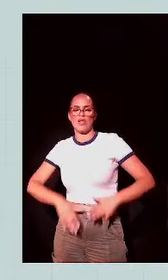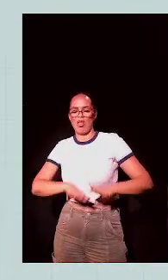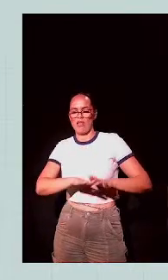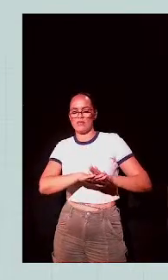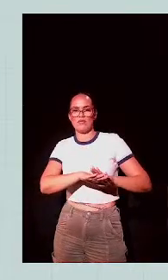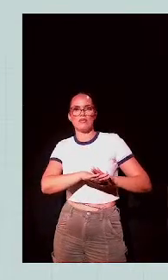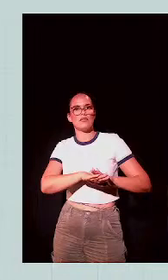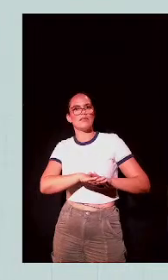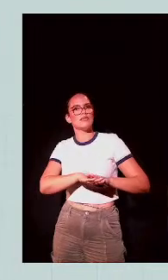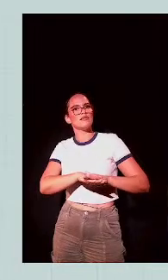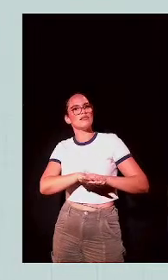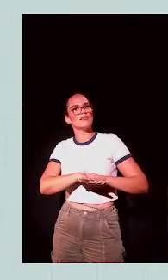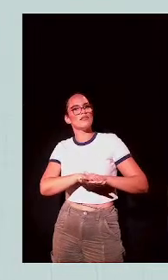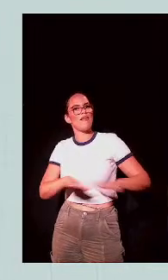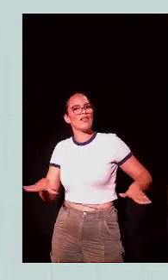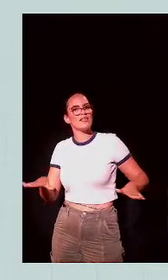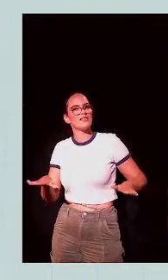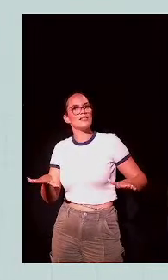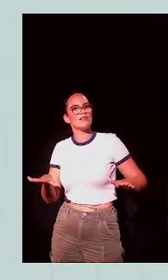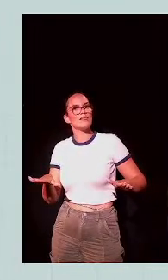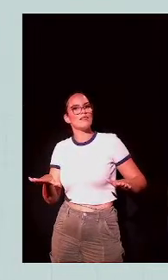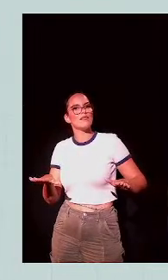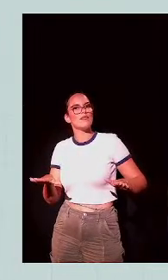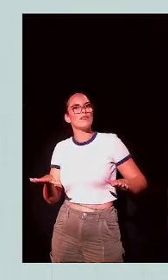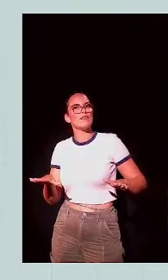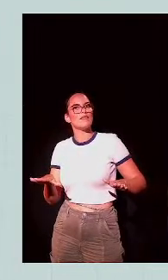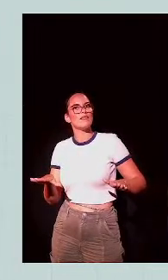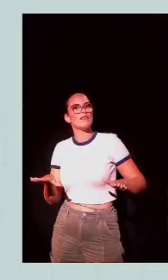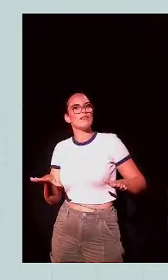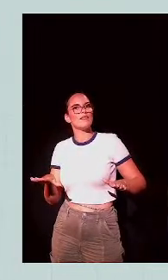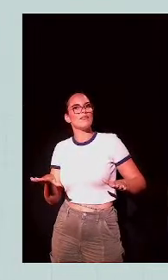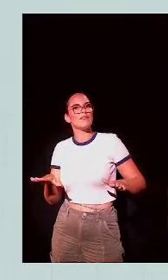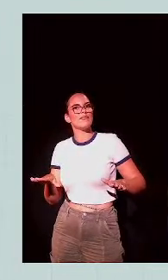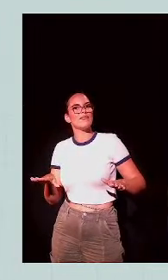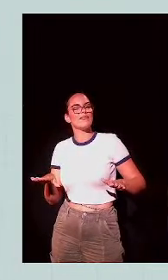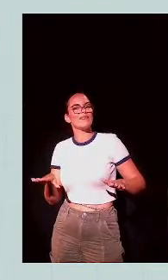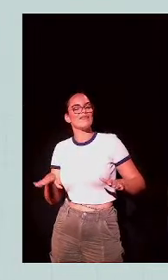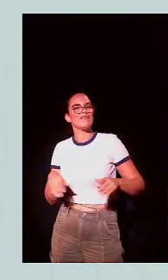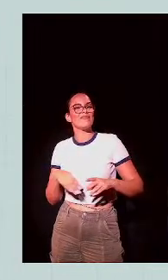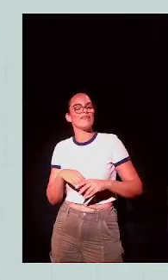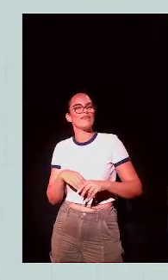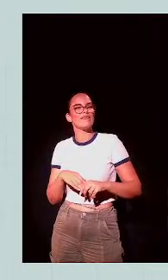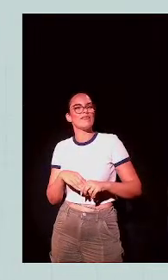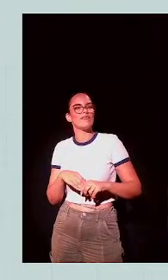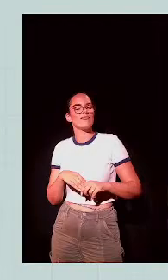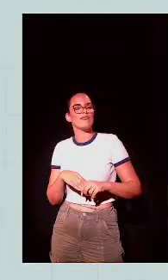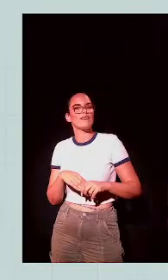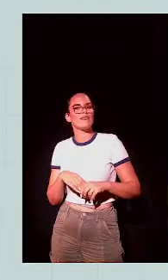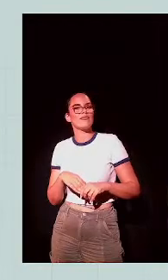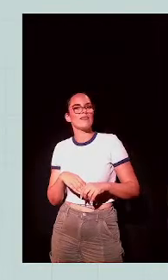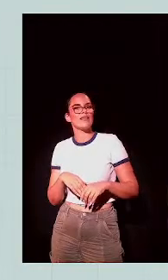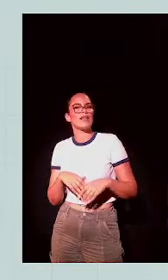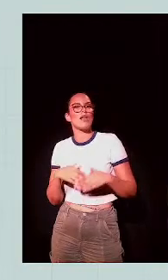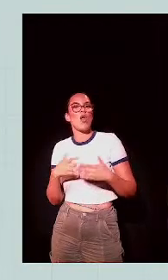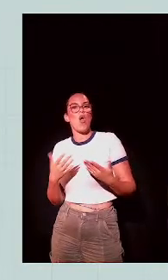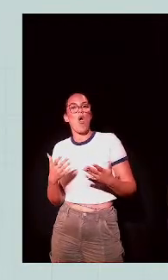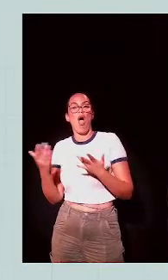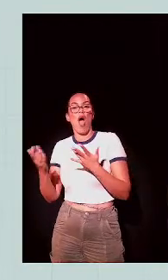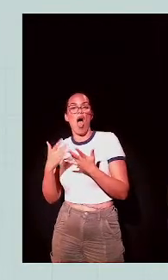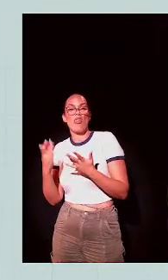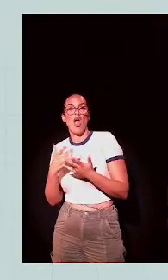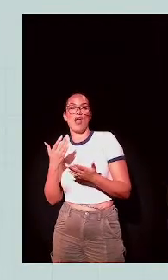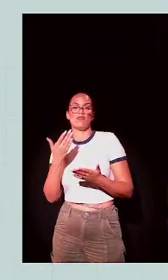maybe the main reason to use the modular rather than modular like programming language, pure data or